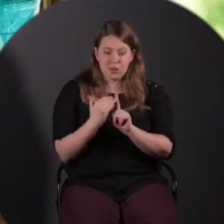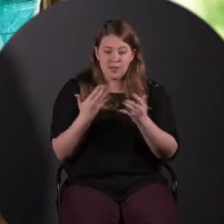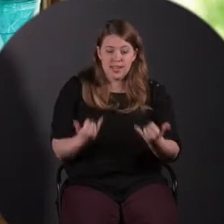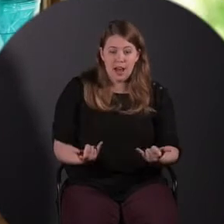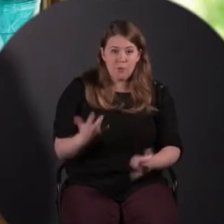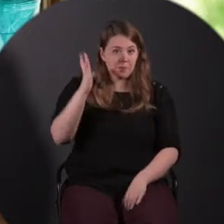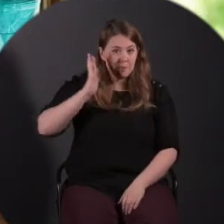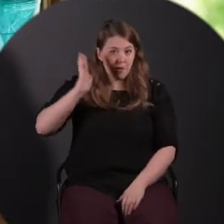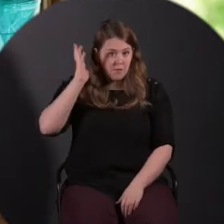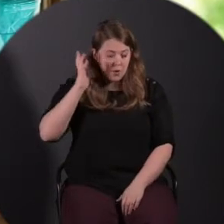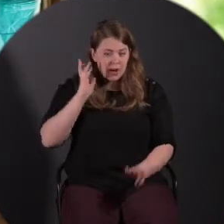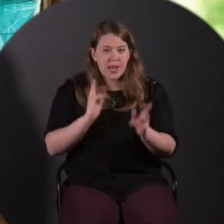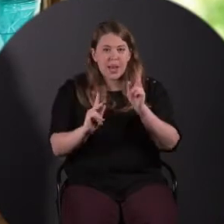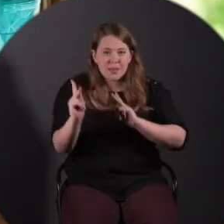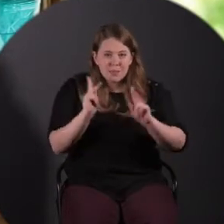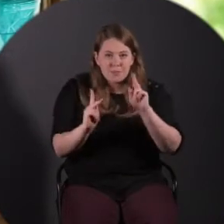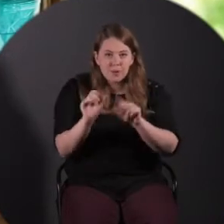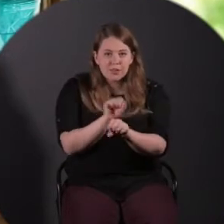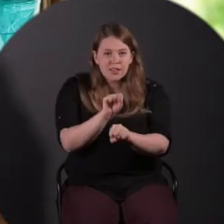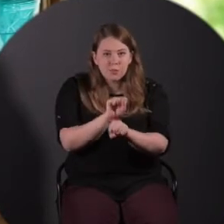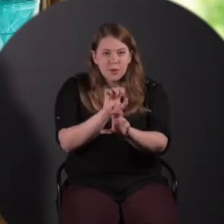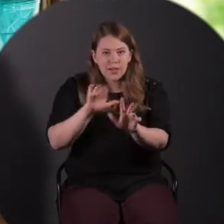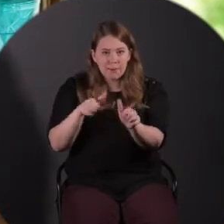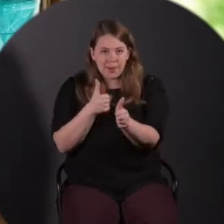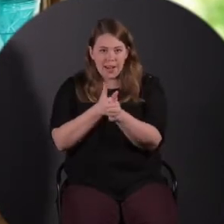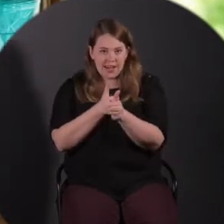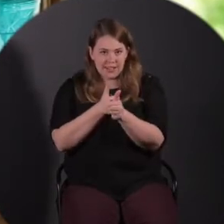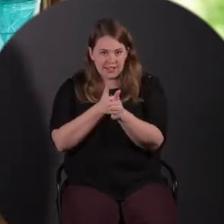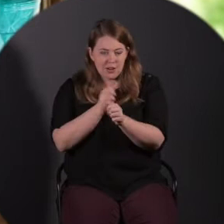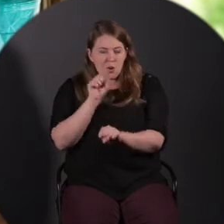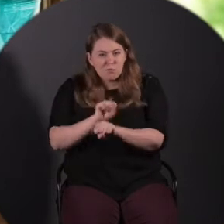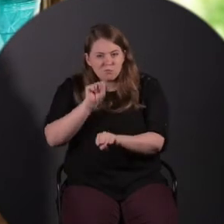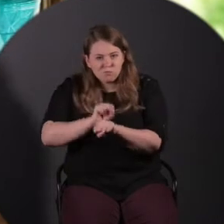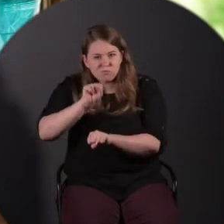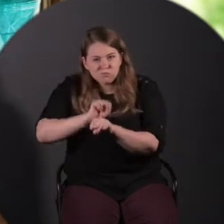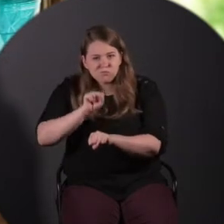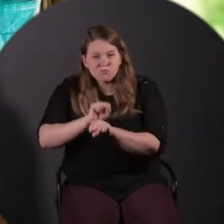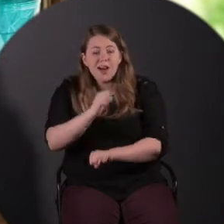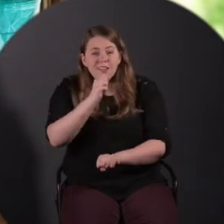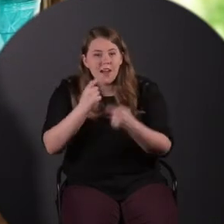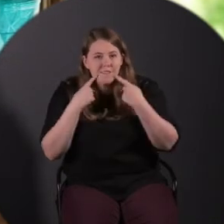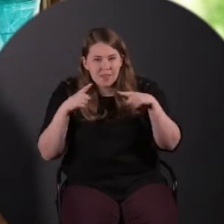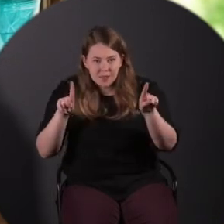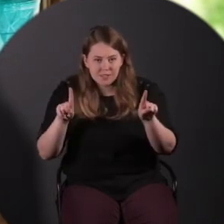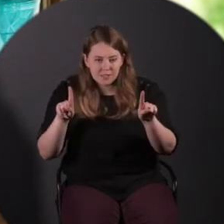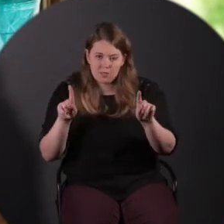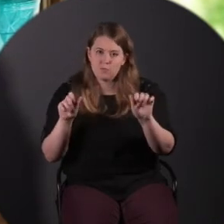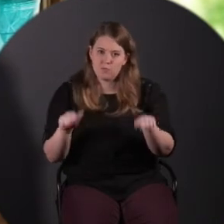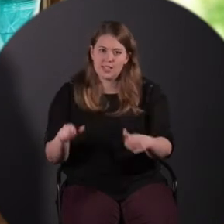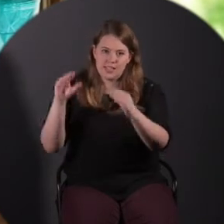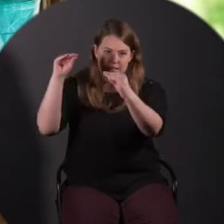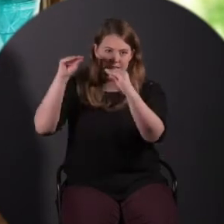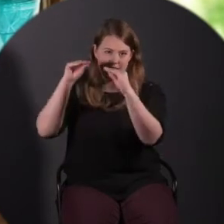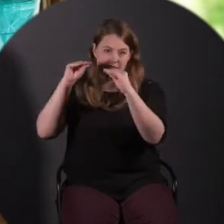now, people who are behind the scenes, who are not on public display, who are not famous, they have a lot to teach us. Now,